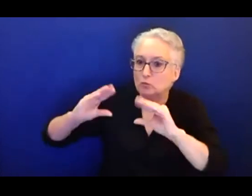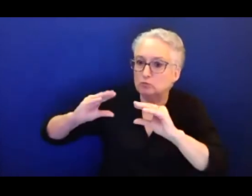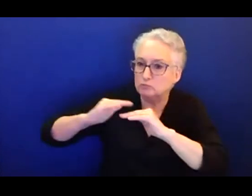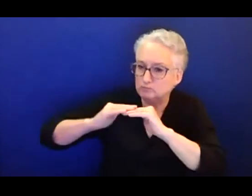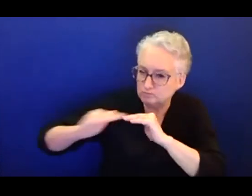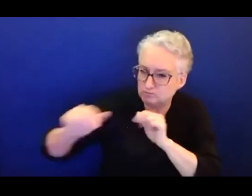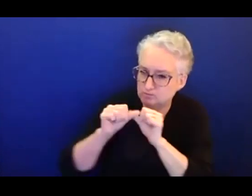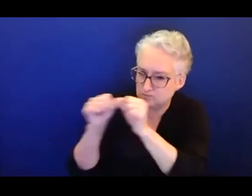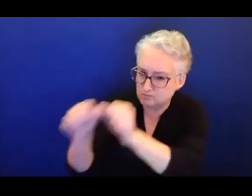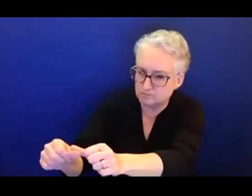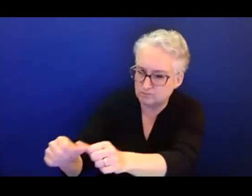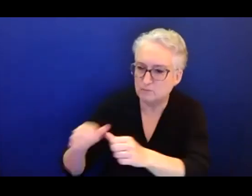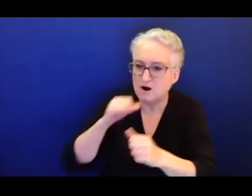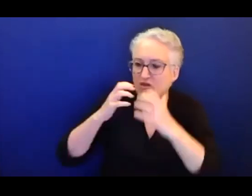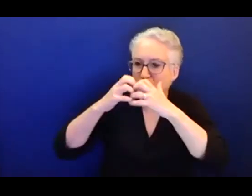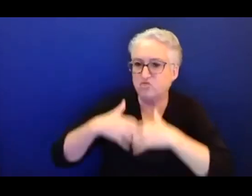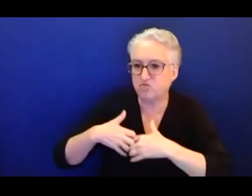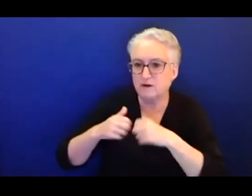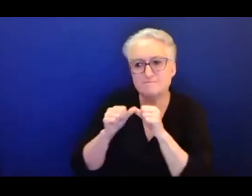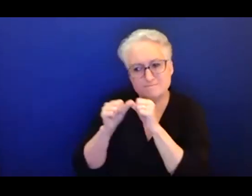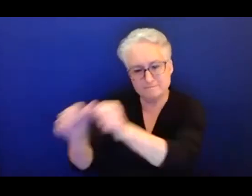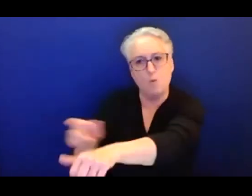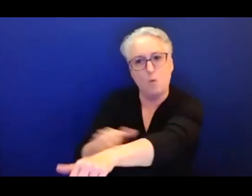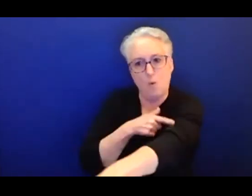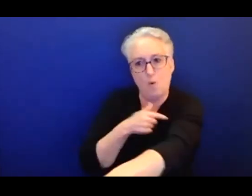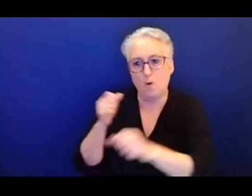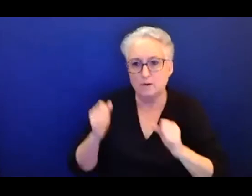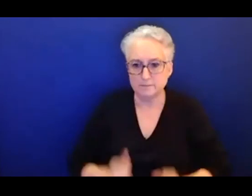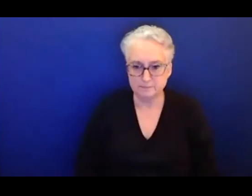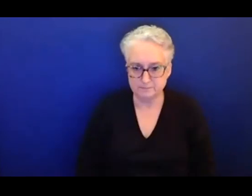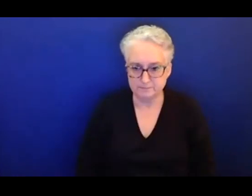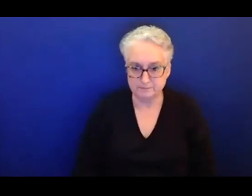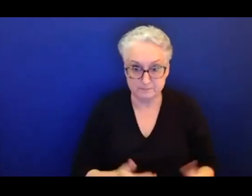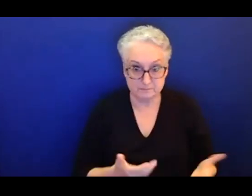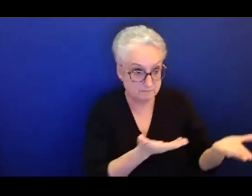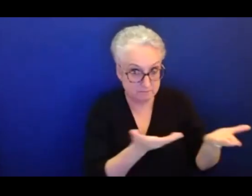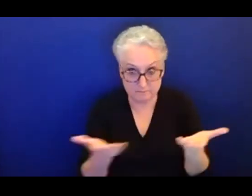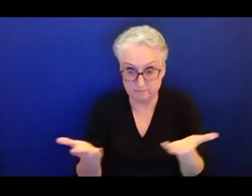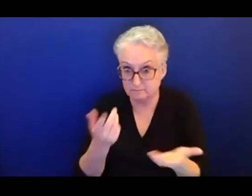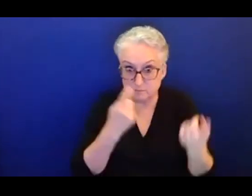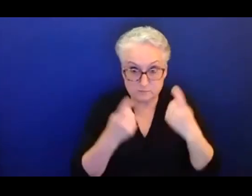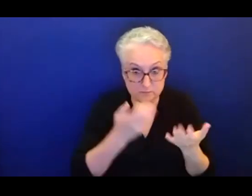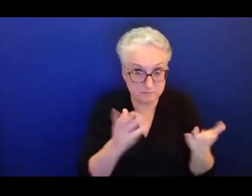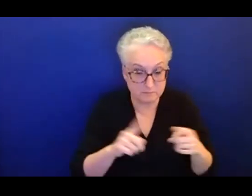that's any questions about that work that we do within the Department of Recreation and Human Services?